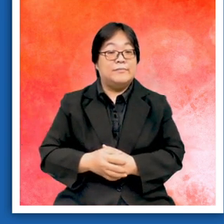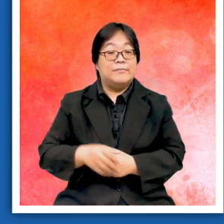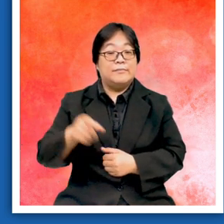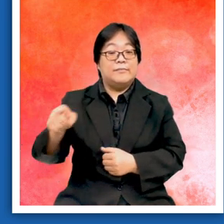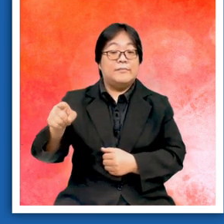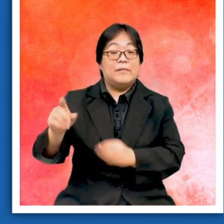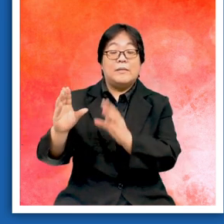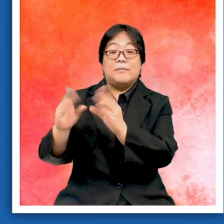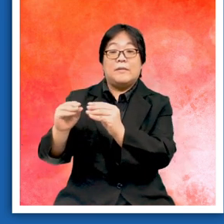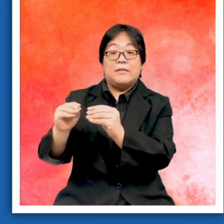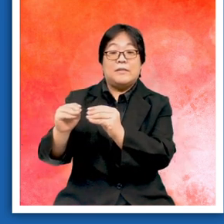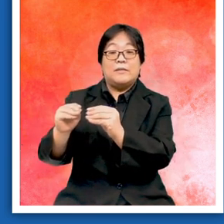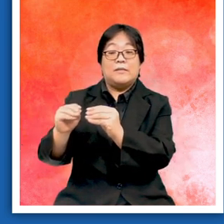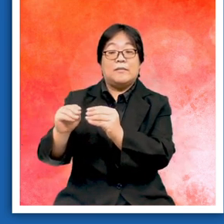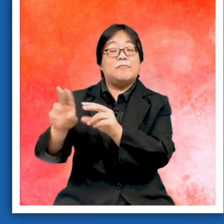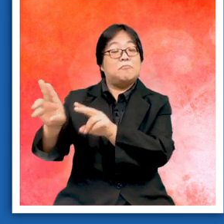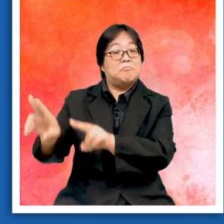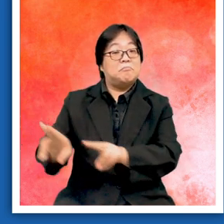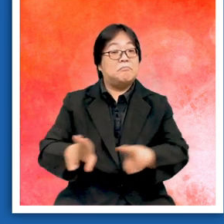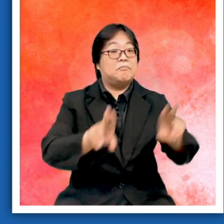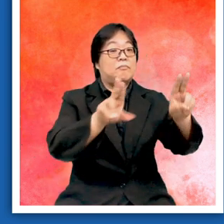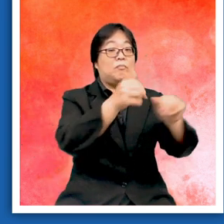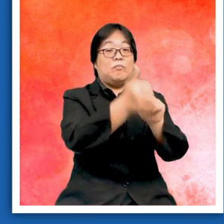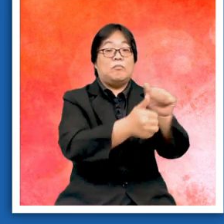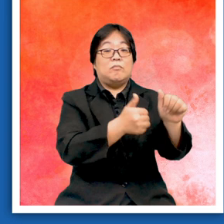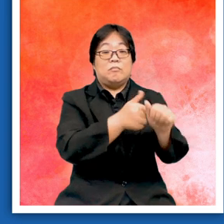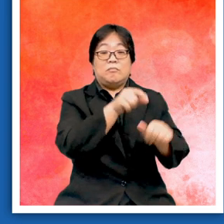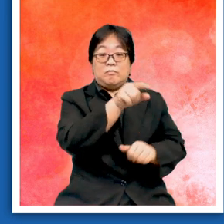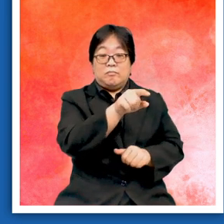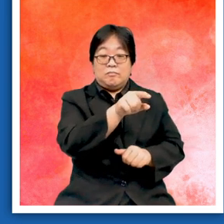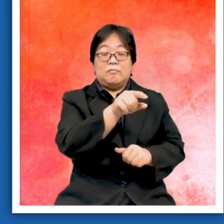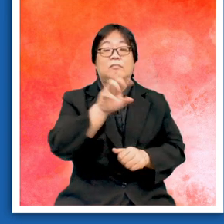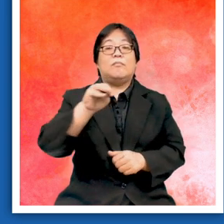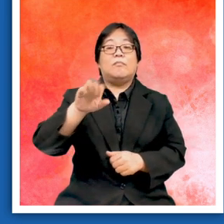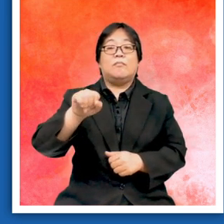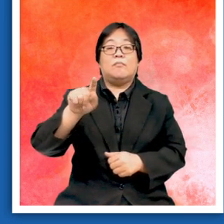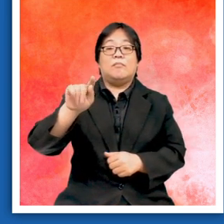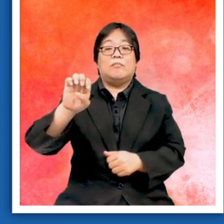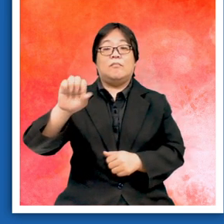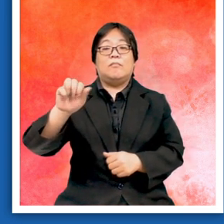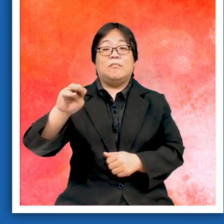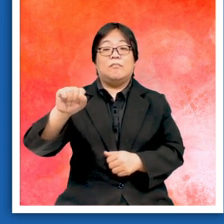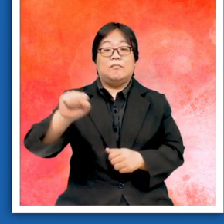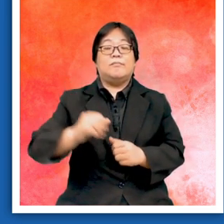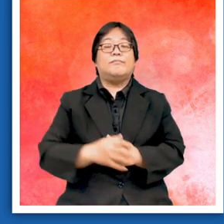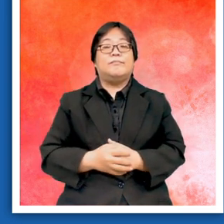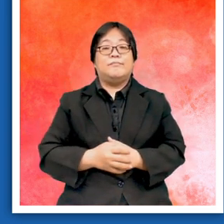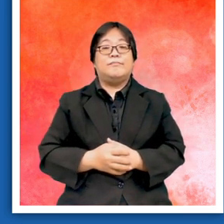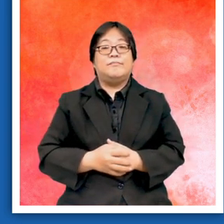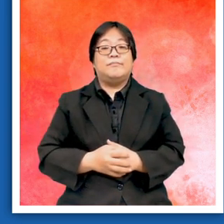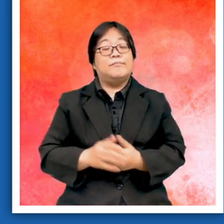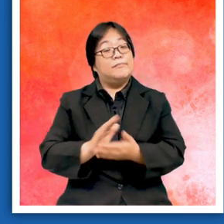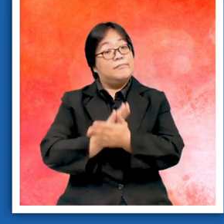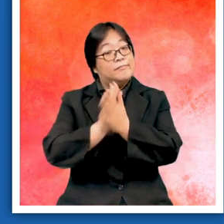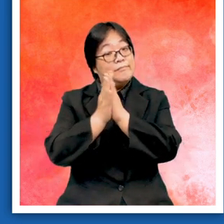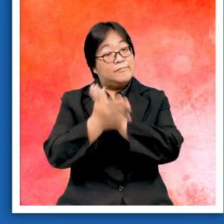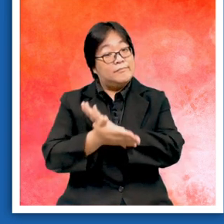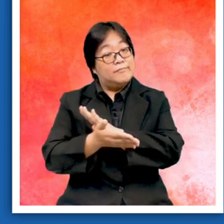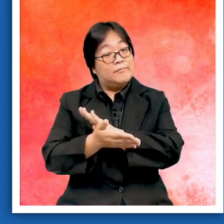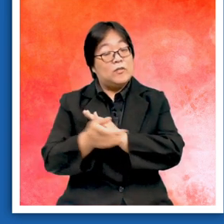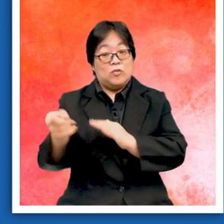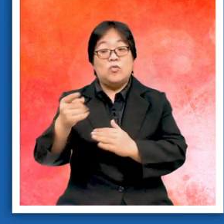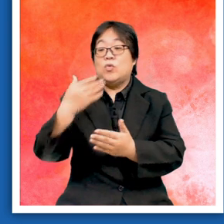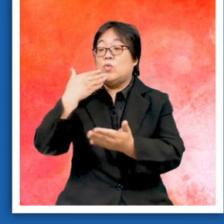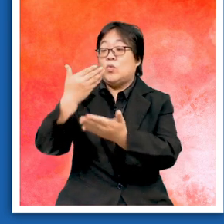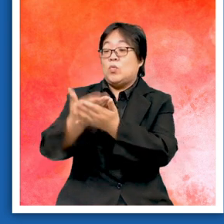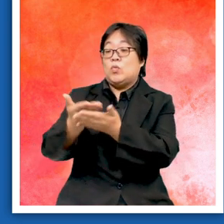be available to you in Microsoft Teams. So the good thing